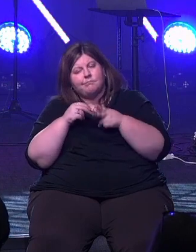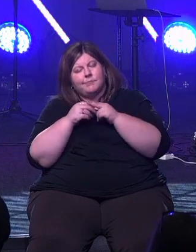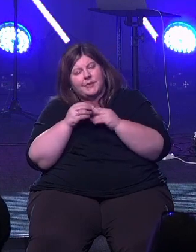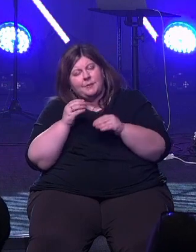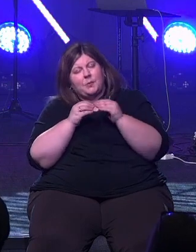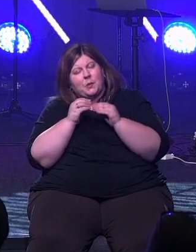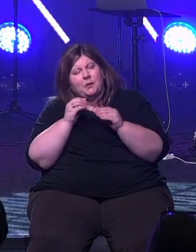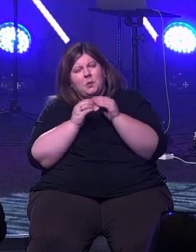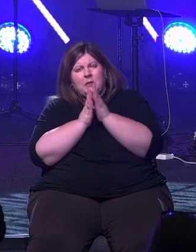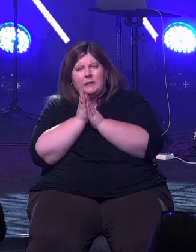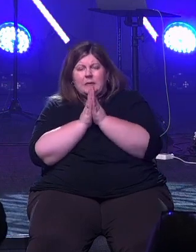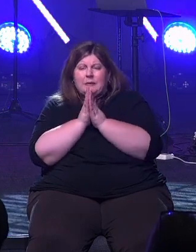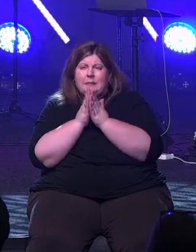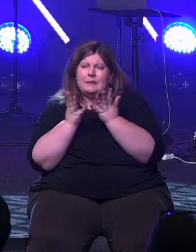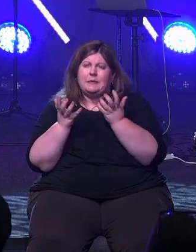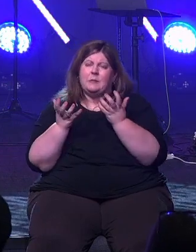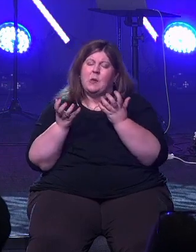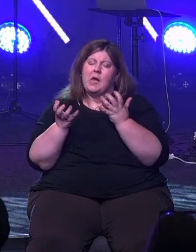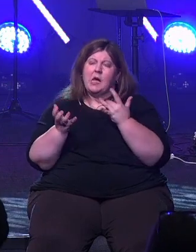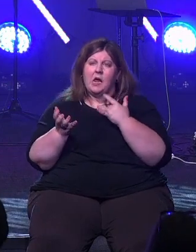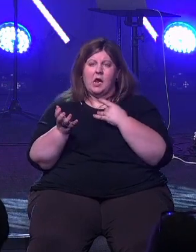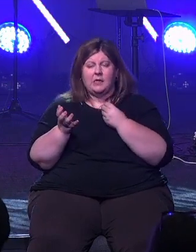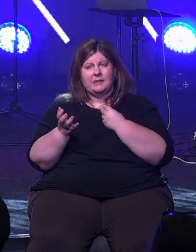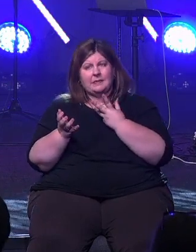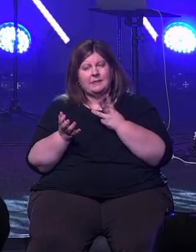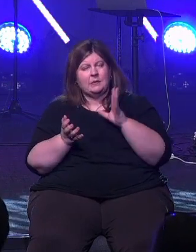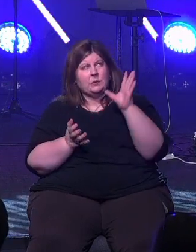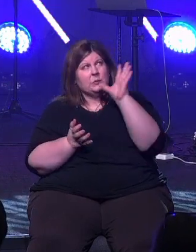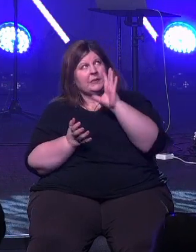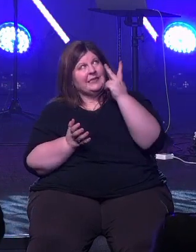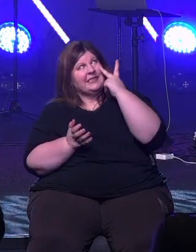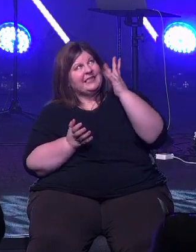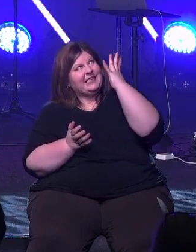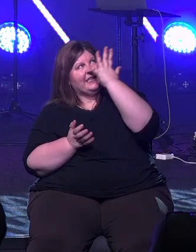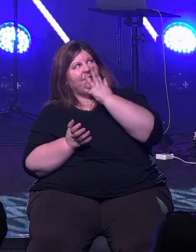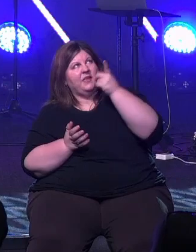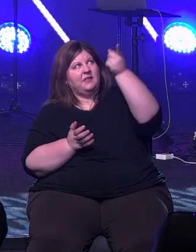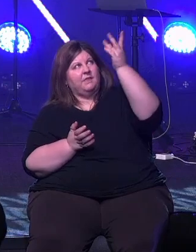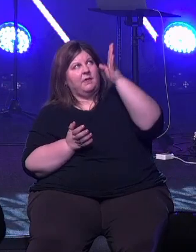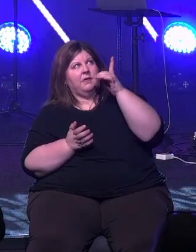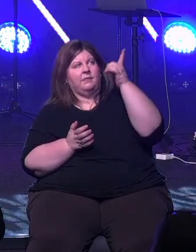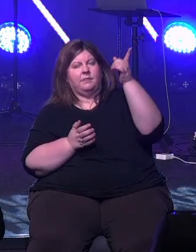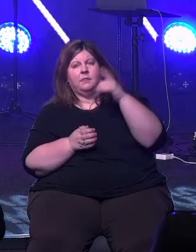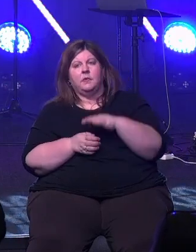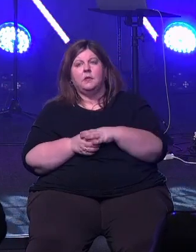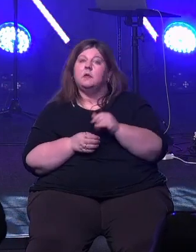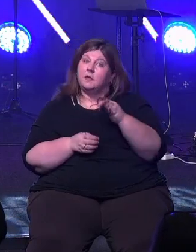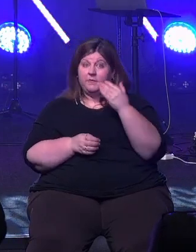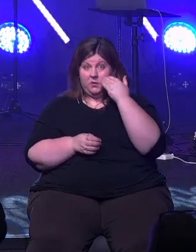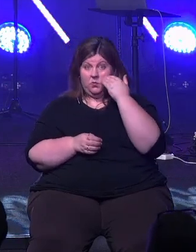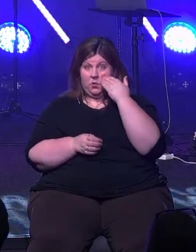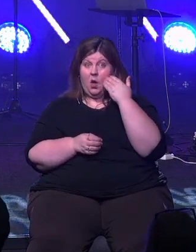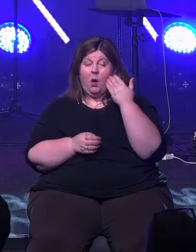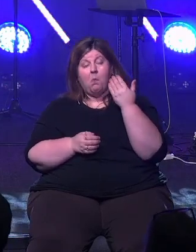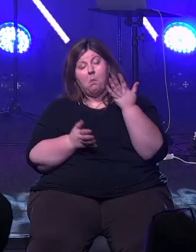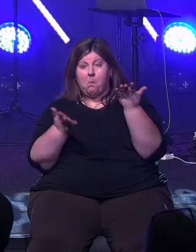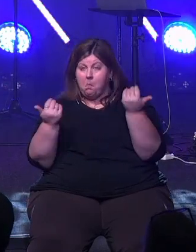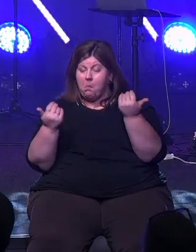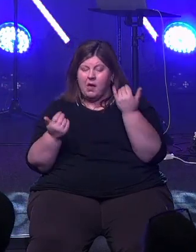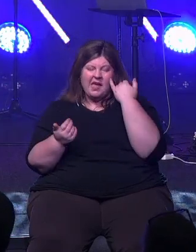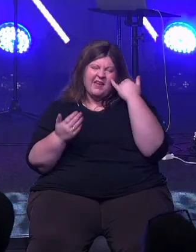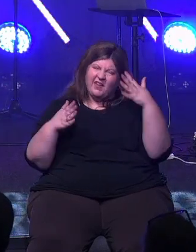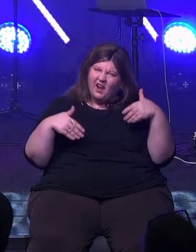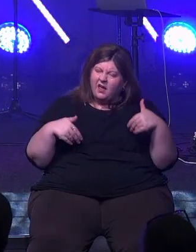burning desire in our hearts to seek the face of God. And so if you don't know this song, that's all right. Take